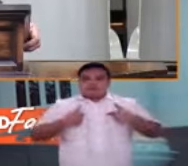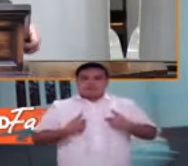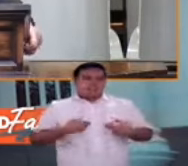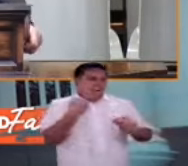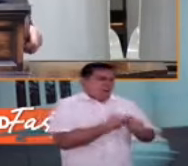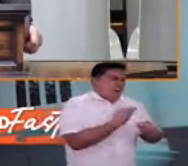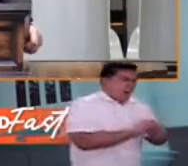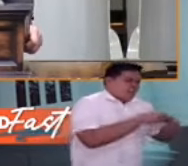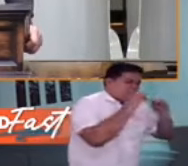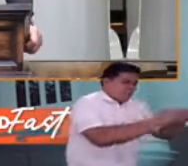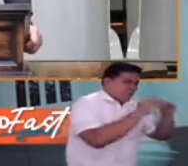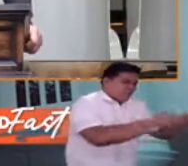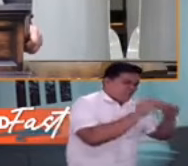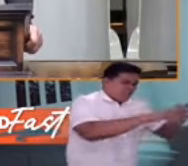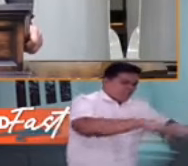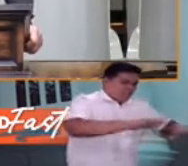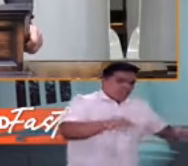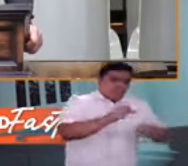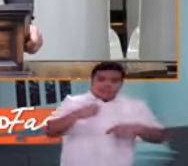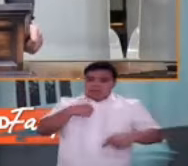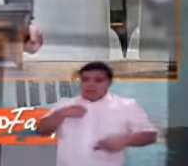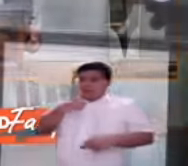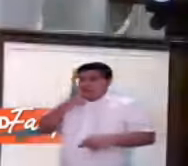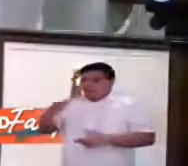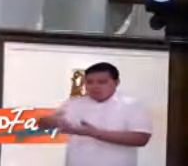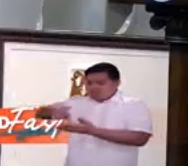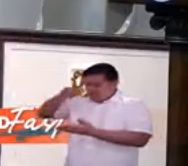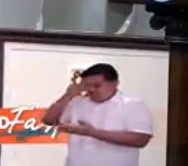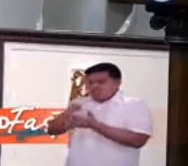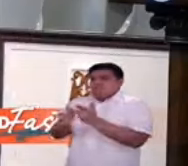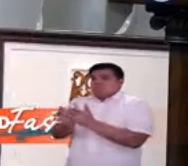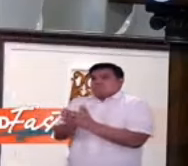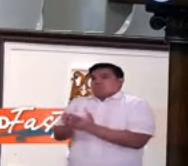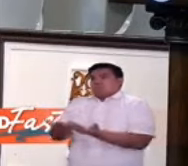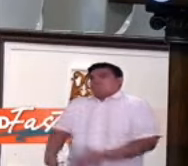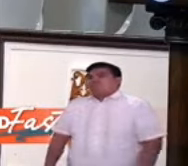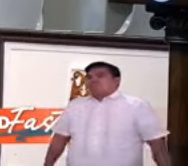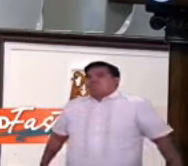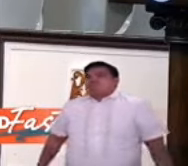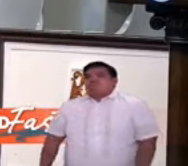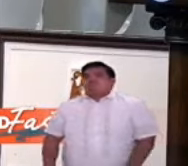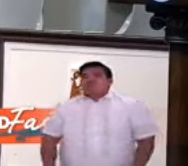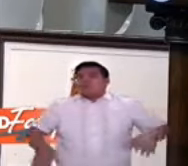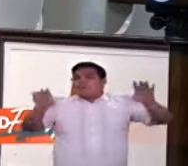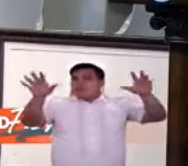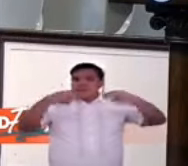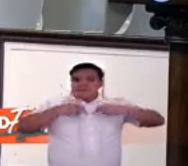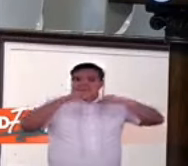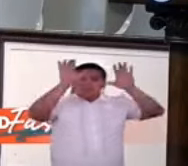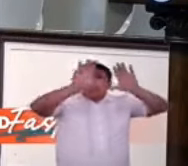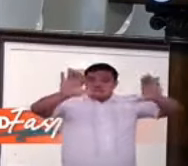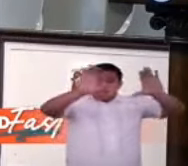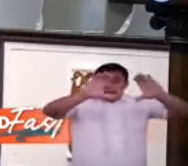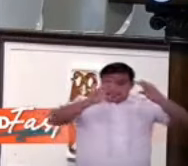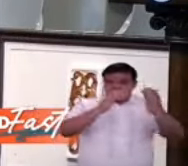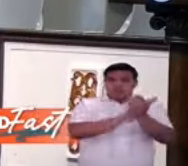Lisod kay itudlo sa usa ka butang nga ikaw mismo wala kahibalo. The reason why we have Sunday school, the reason